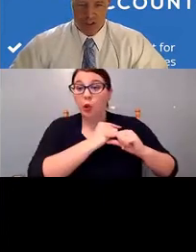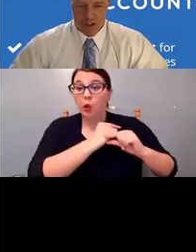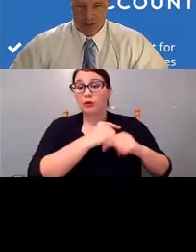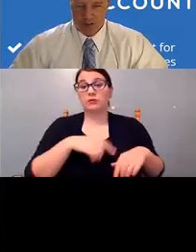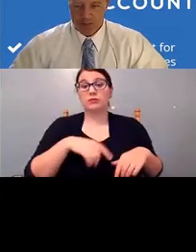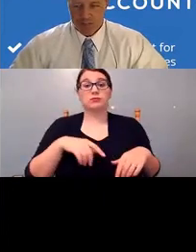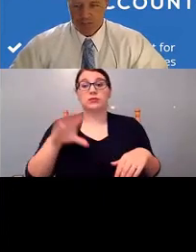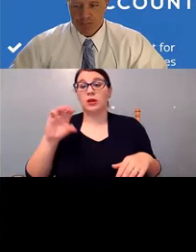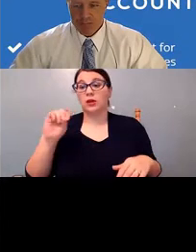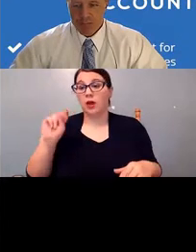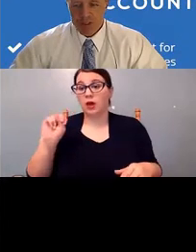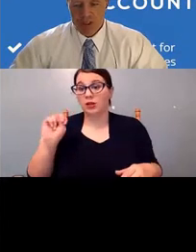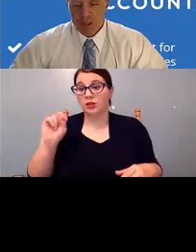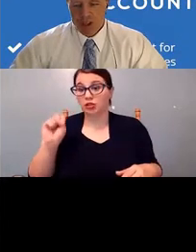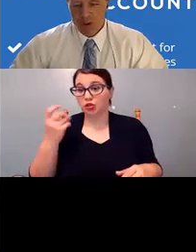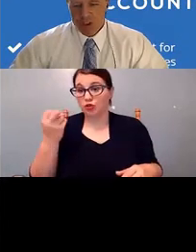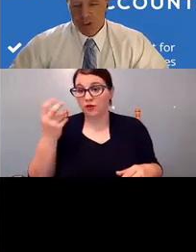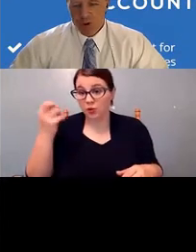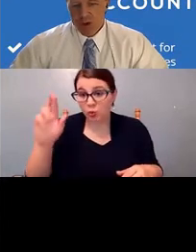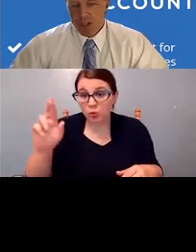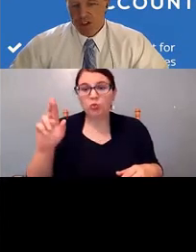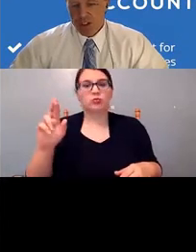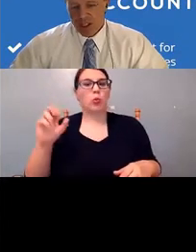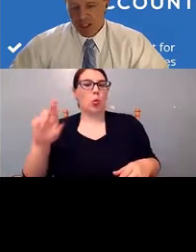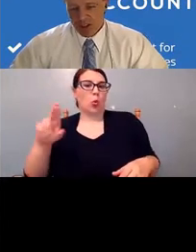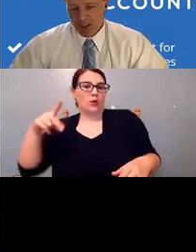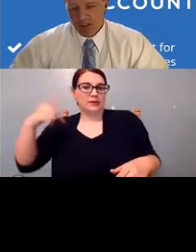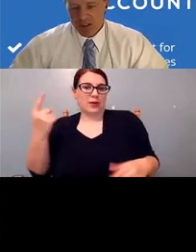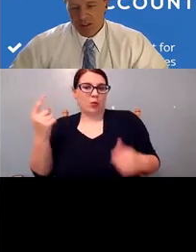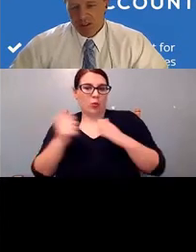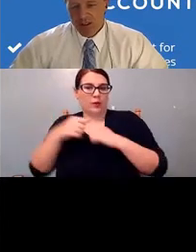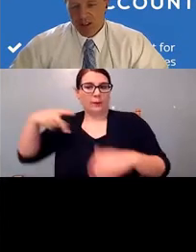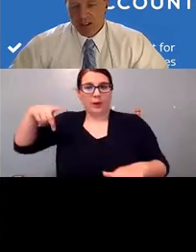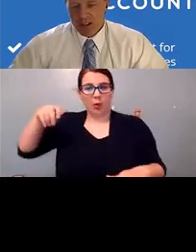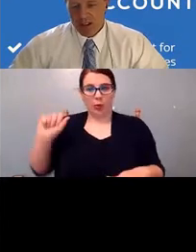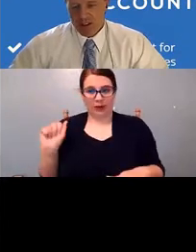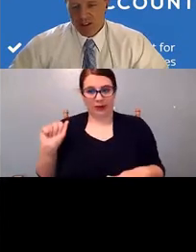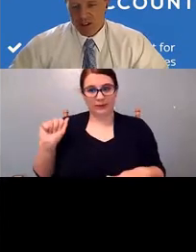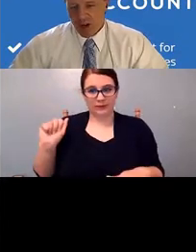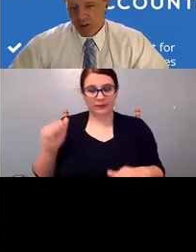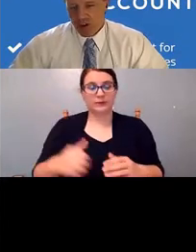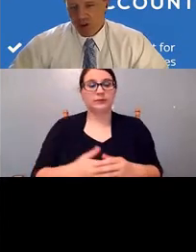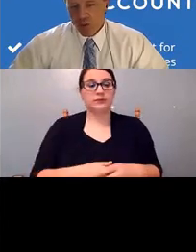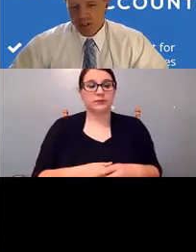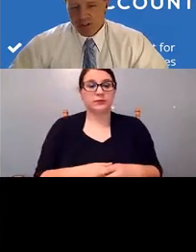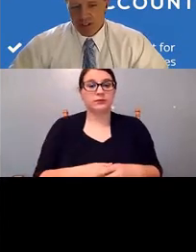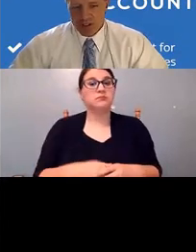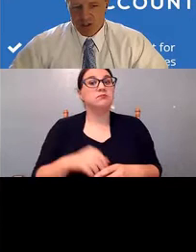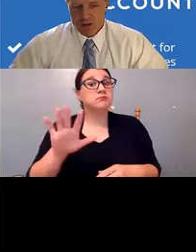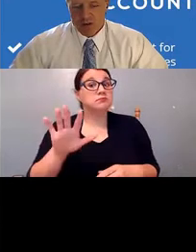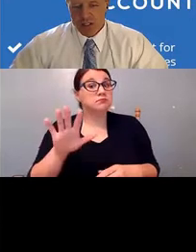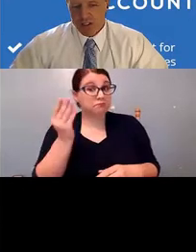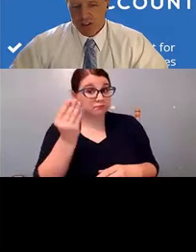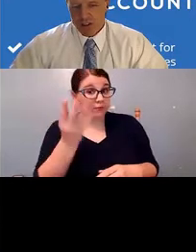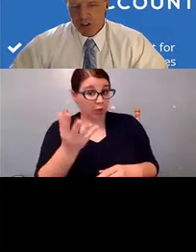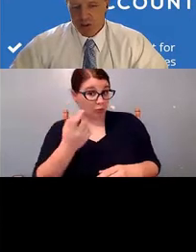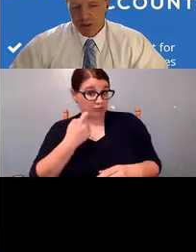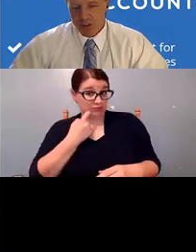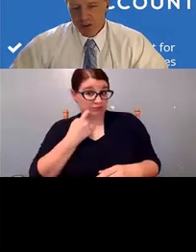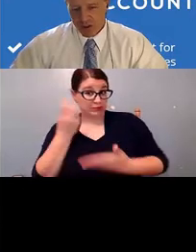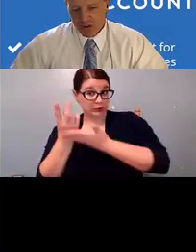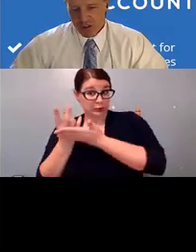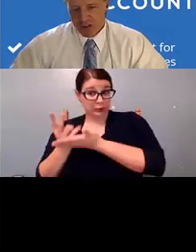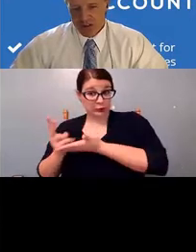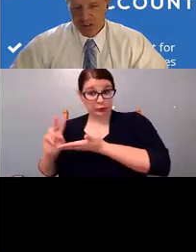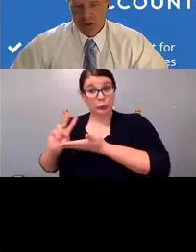of attorney. Now, I do want to mention here that just about 2 weeks ago, the Internal